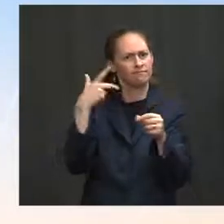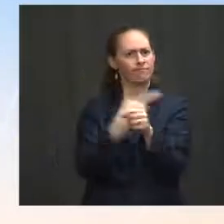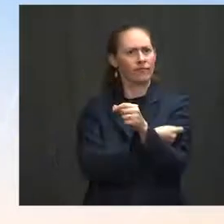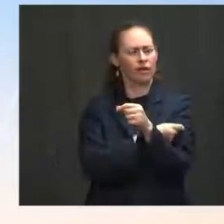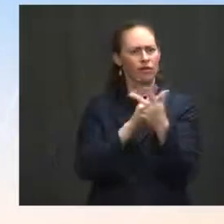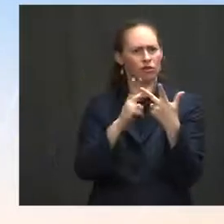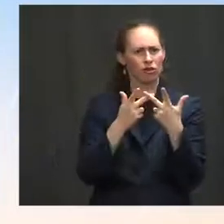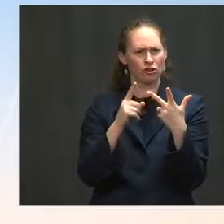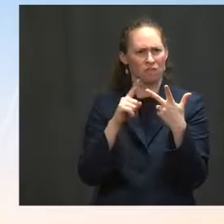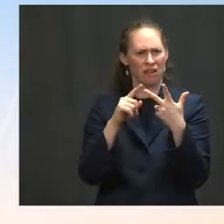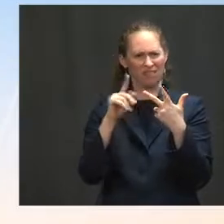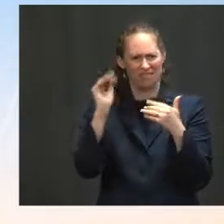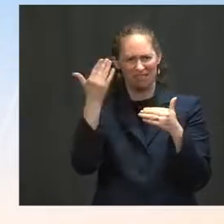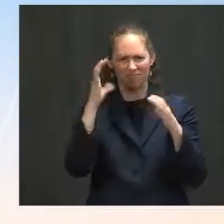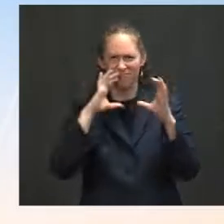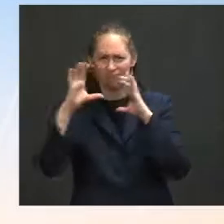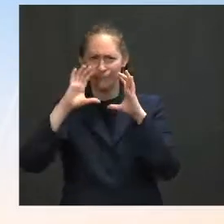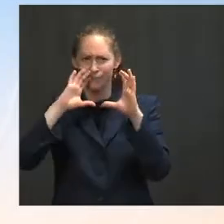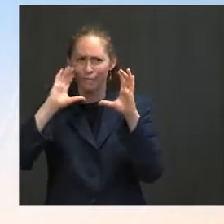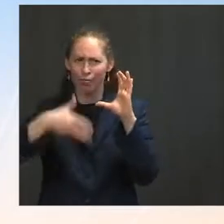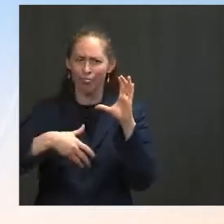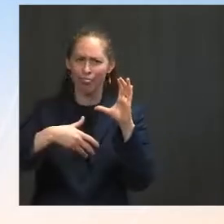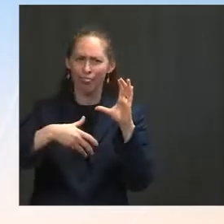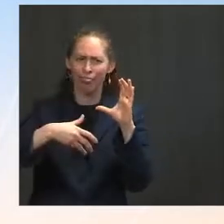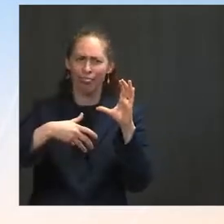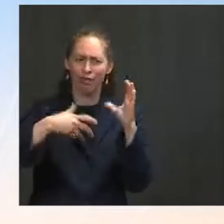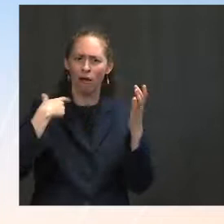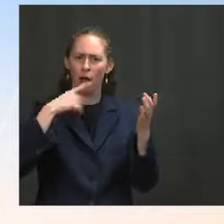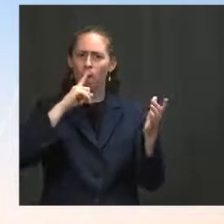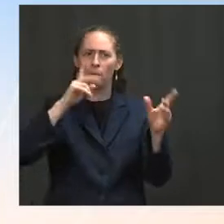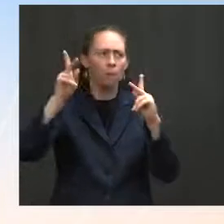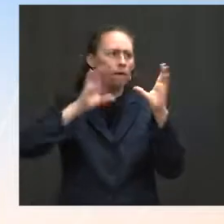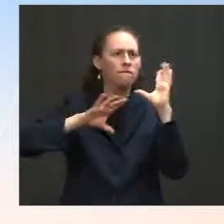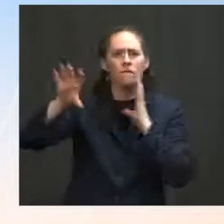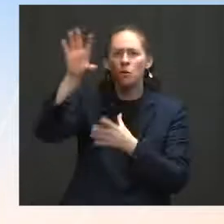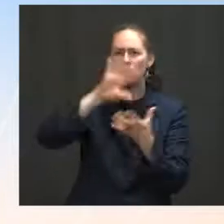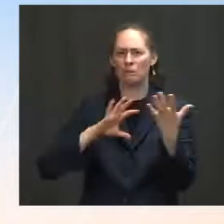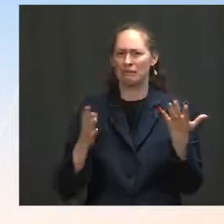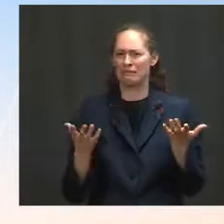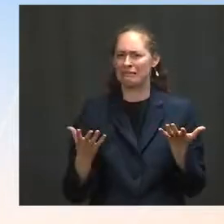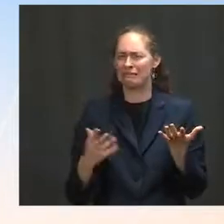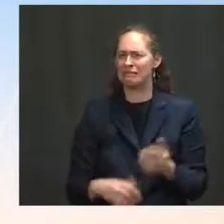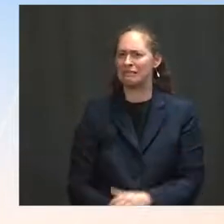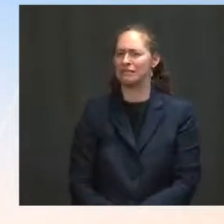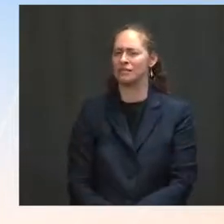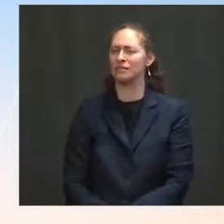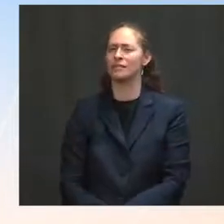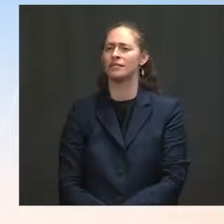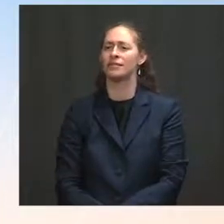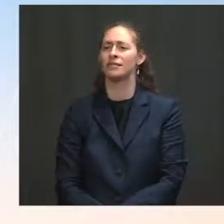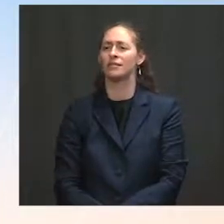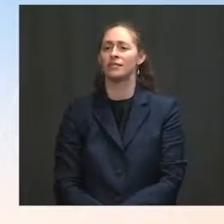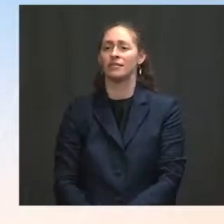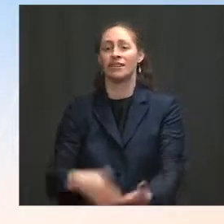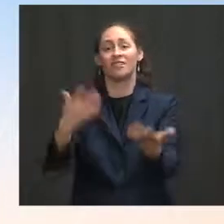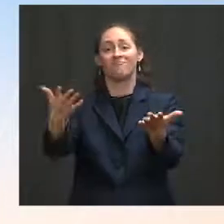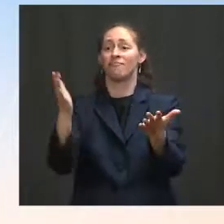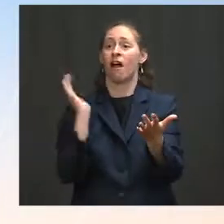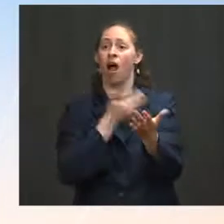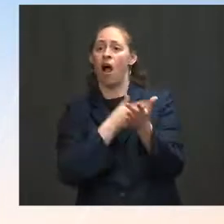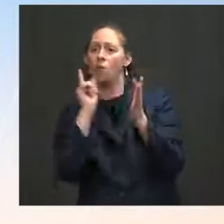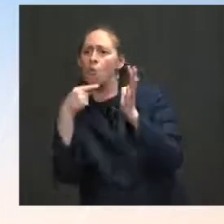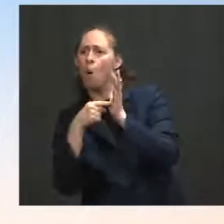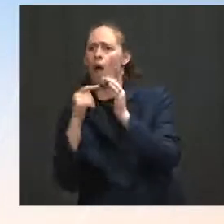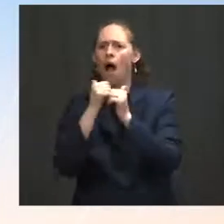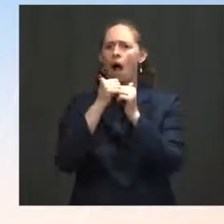people? Well, again, the role we can play is to determine how we communicate from the federal government and how we communicate